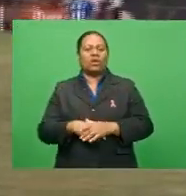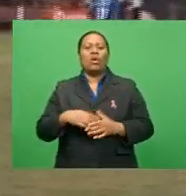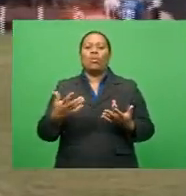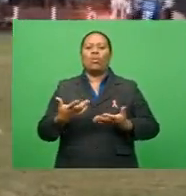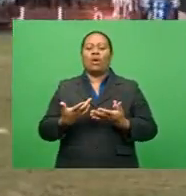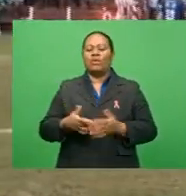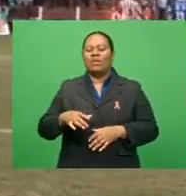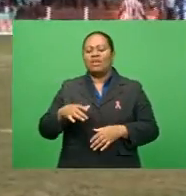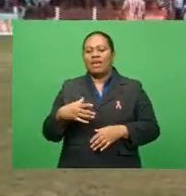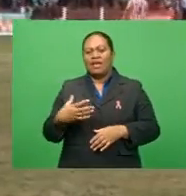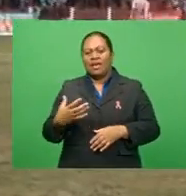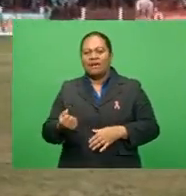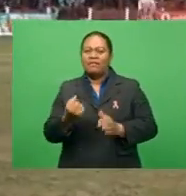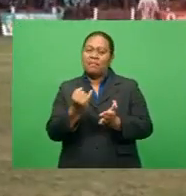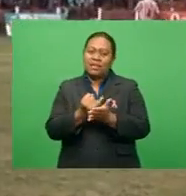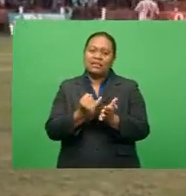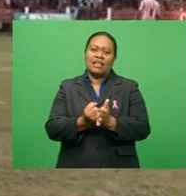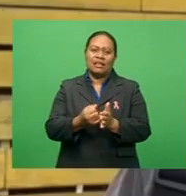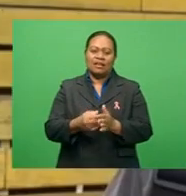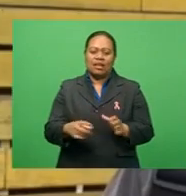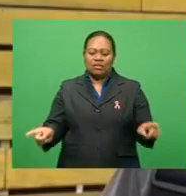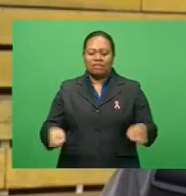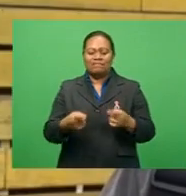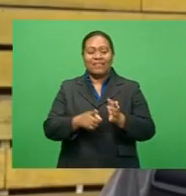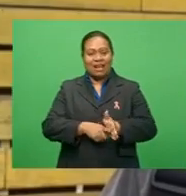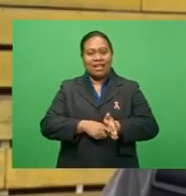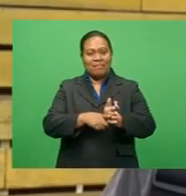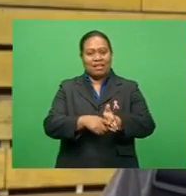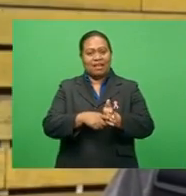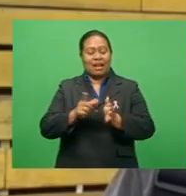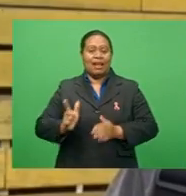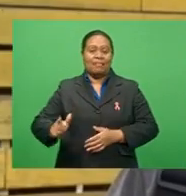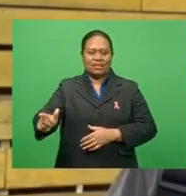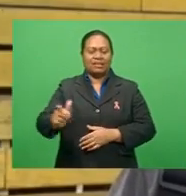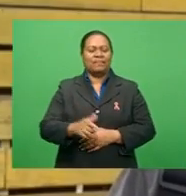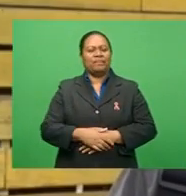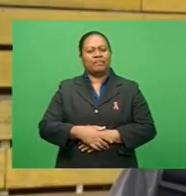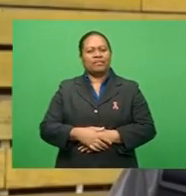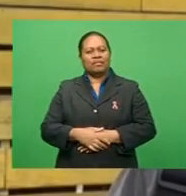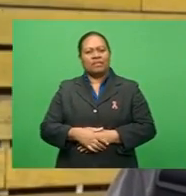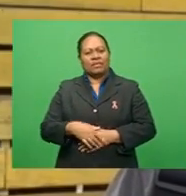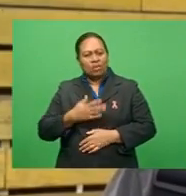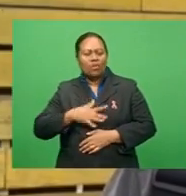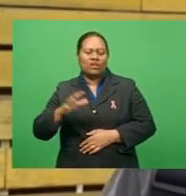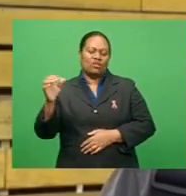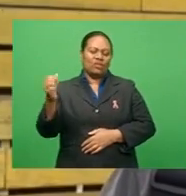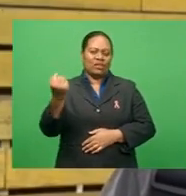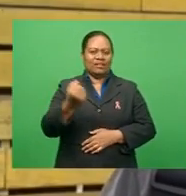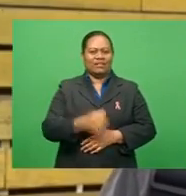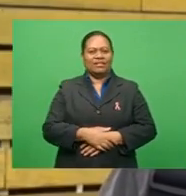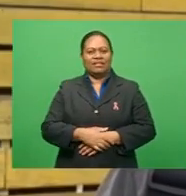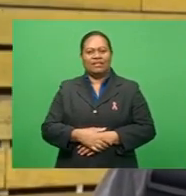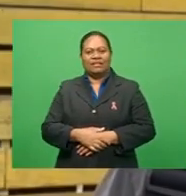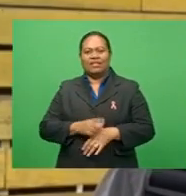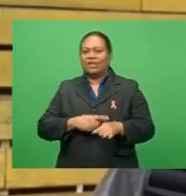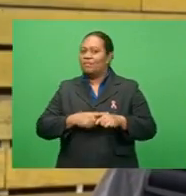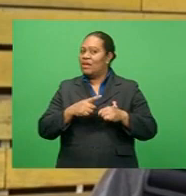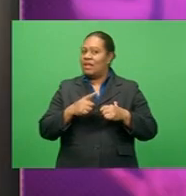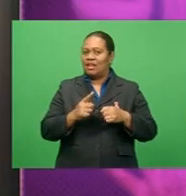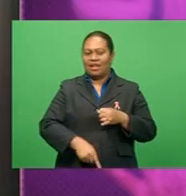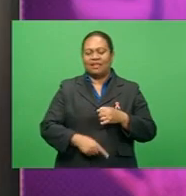in Lambasa. And the only thing we can do against Navua is to win. This will be our ultimate